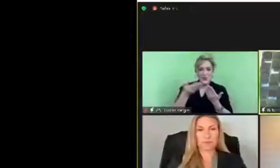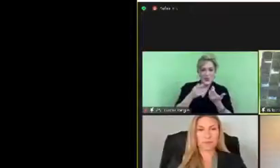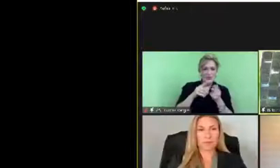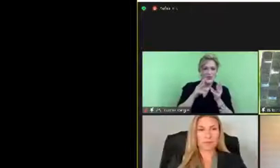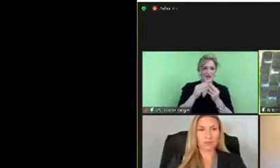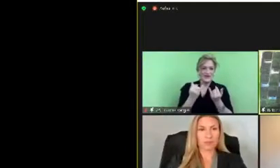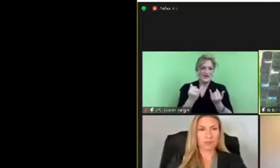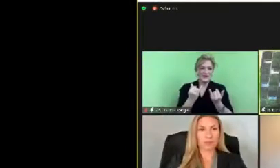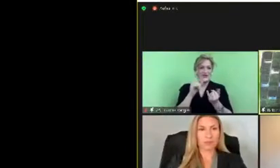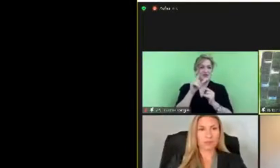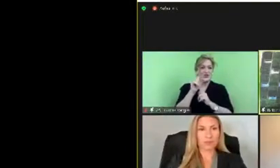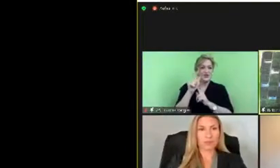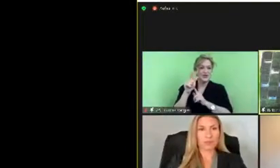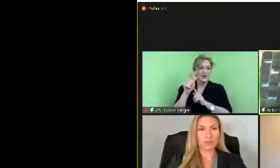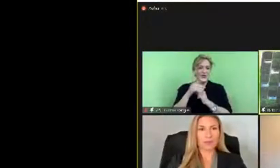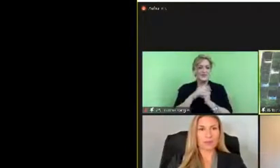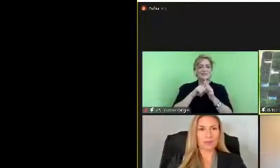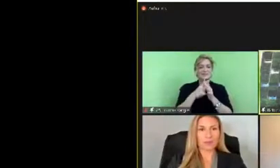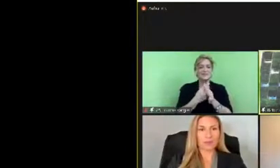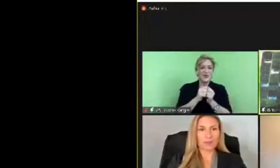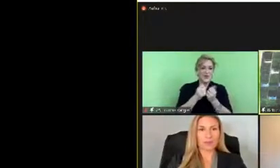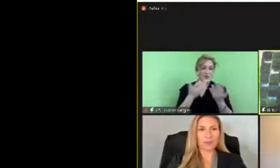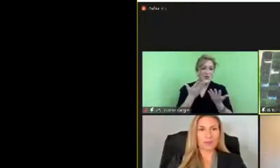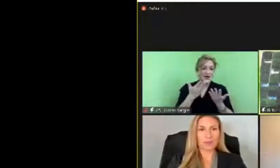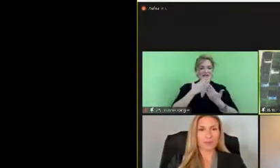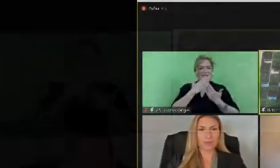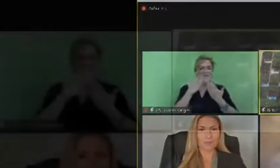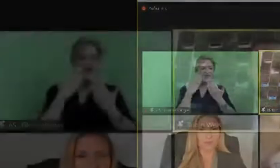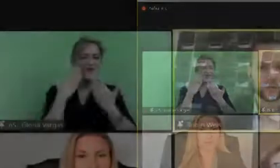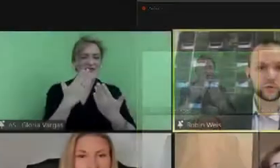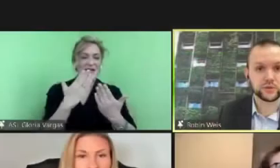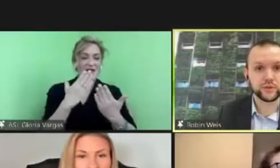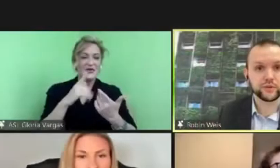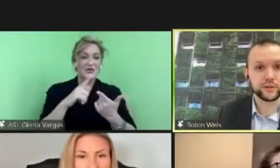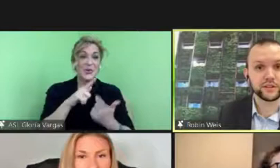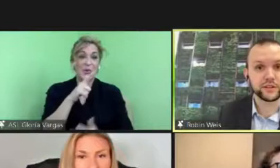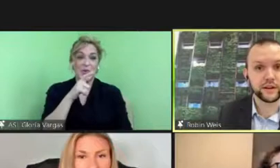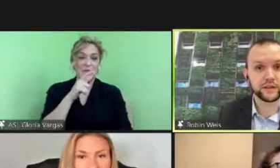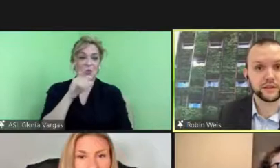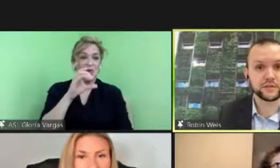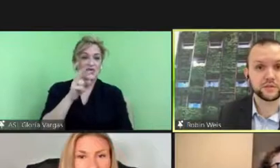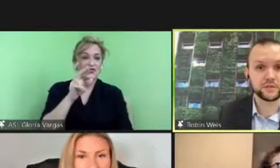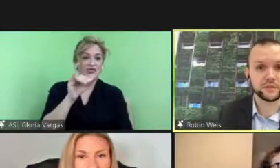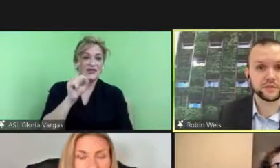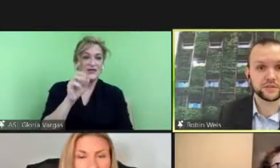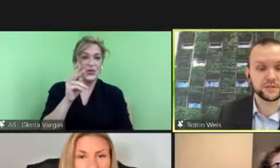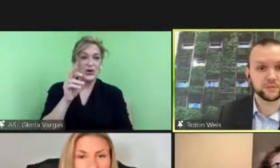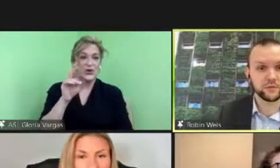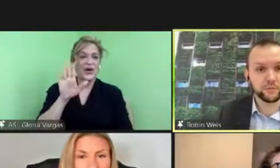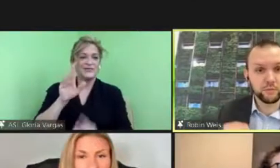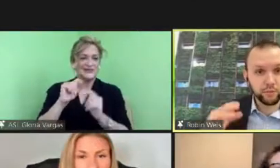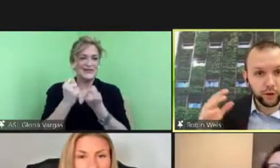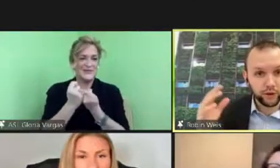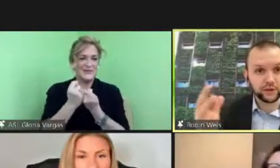want to start off just with a big thank you. A thank you to Chris Weaver and the entire Keystone Human Services team who